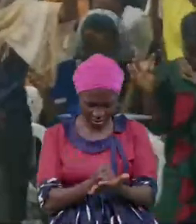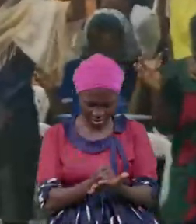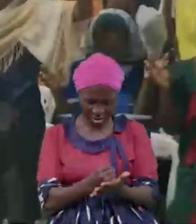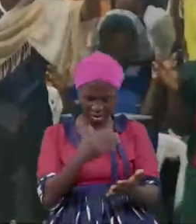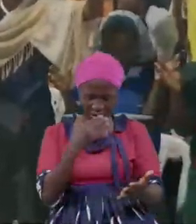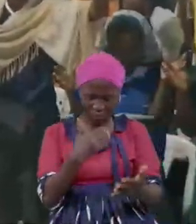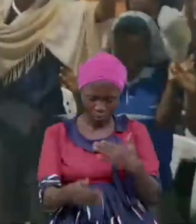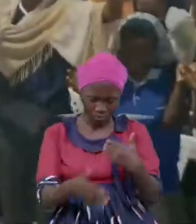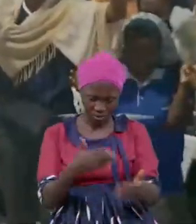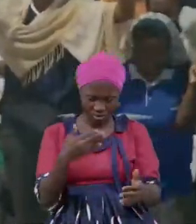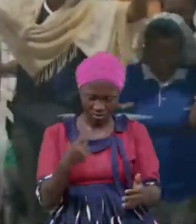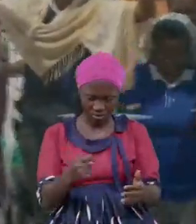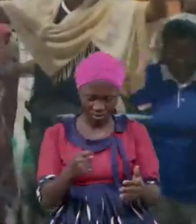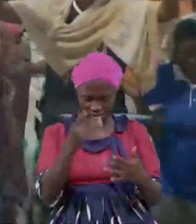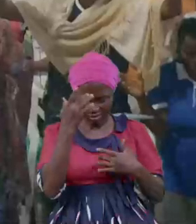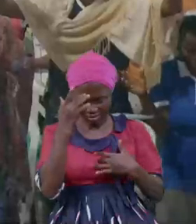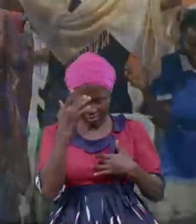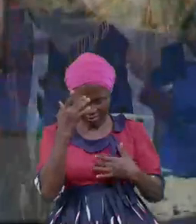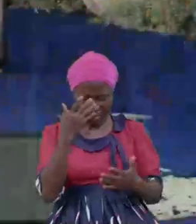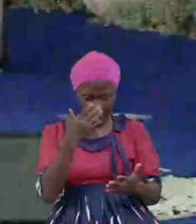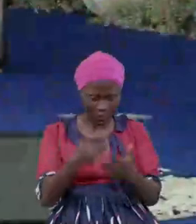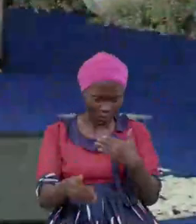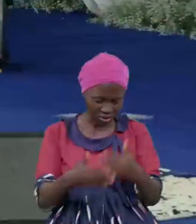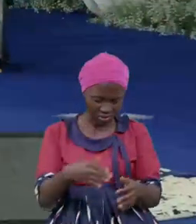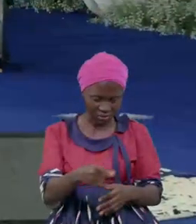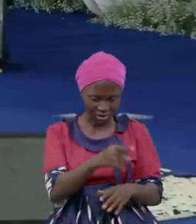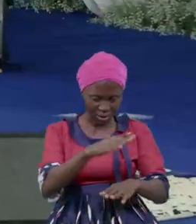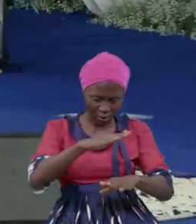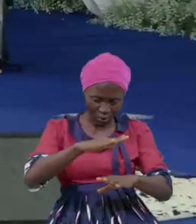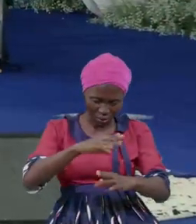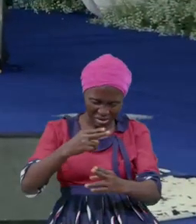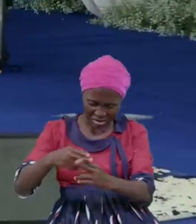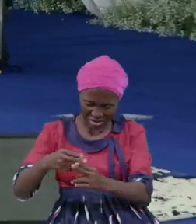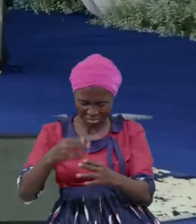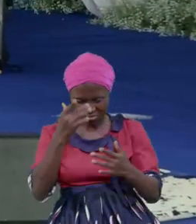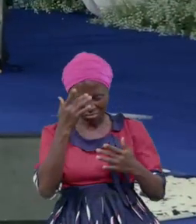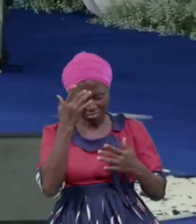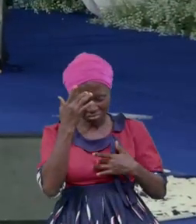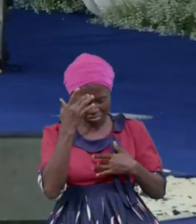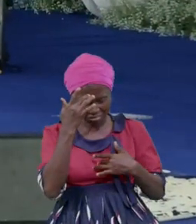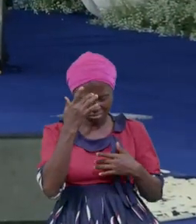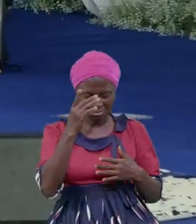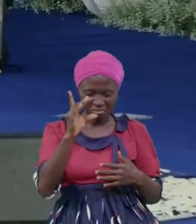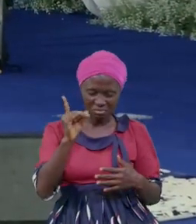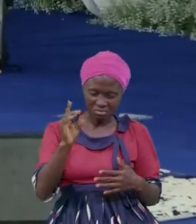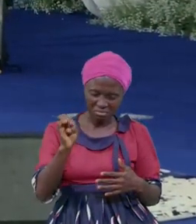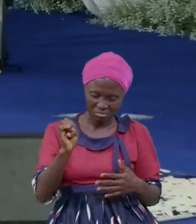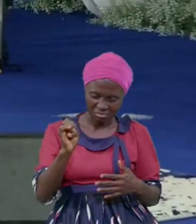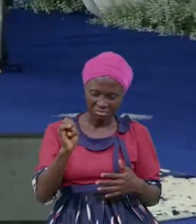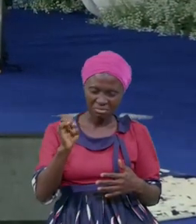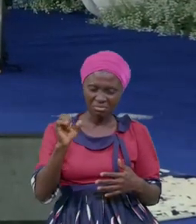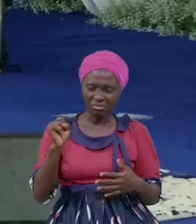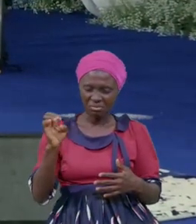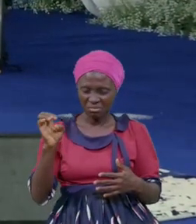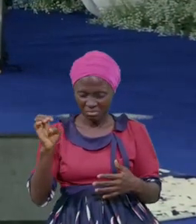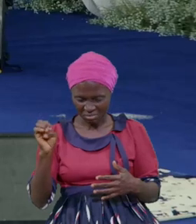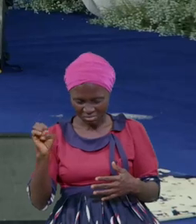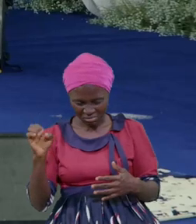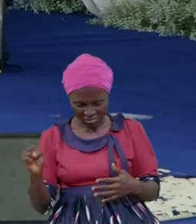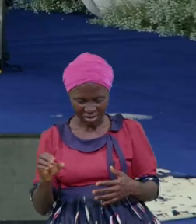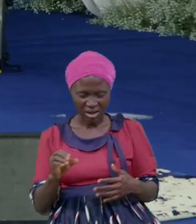sickness, whatever they call disease, I send them packing out of your life.